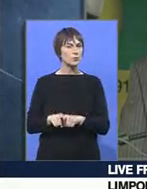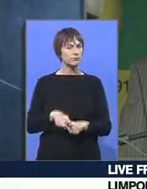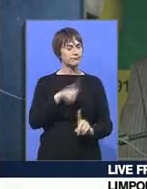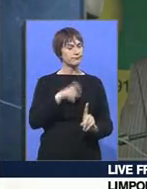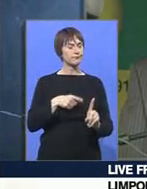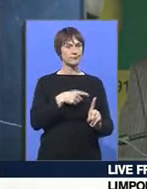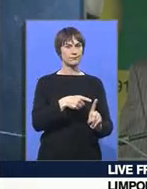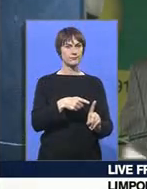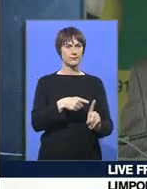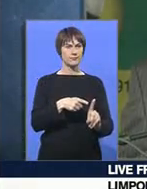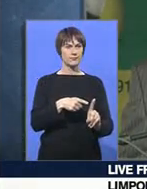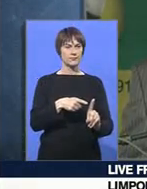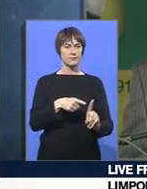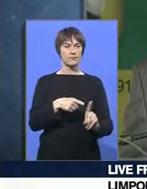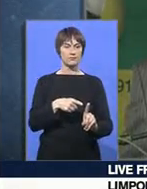the M-Plan.